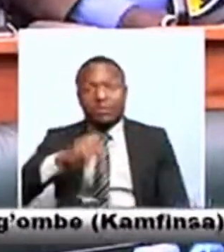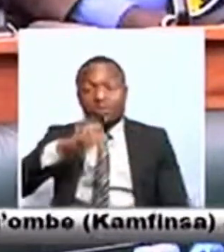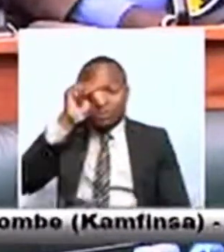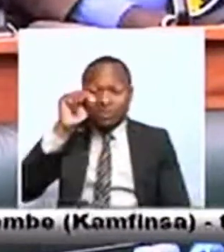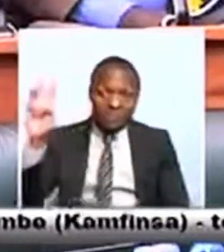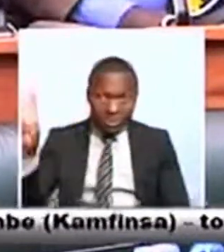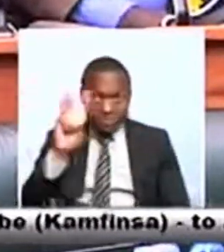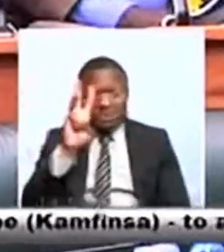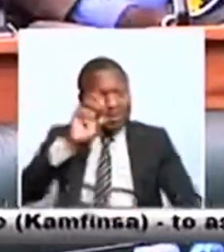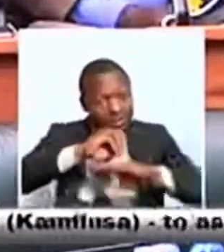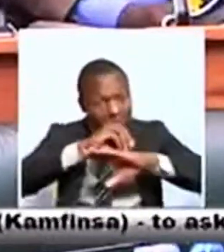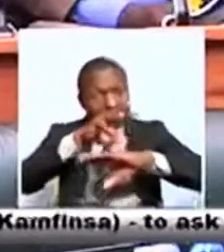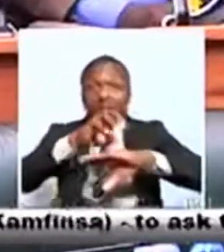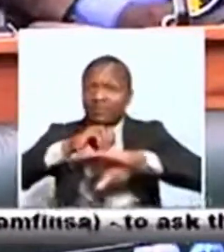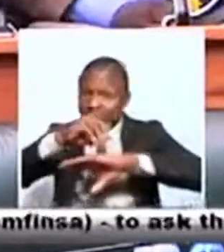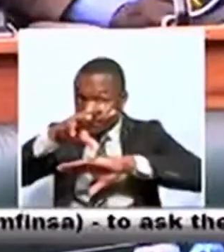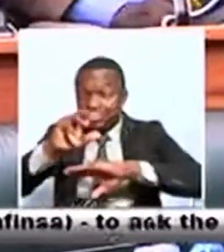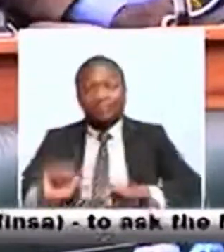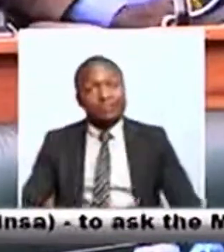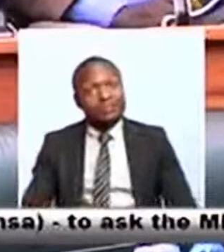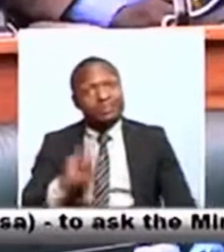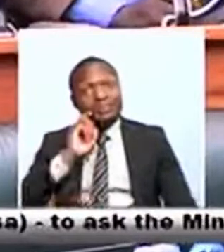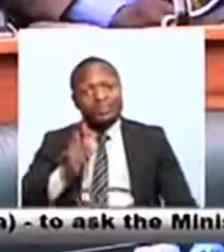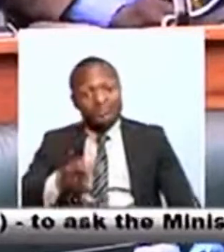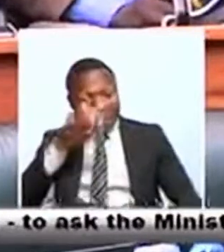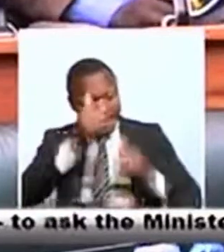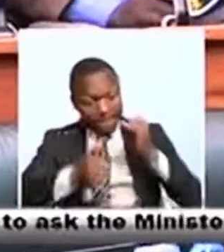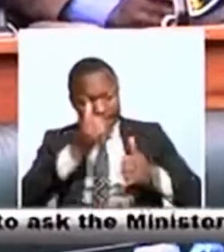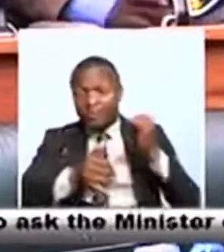them. First of all, let's exhaust these